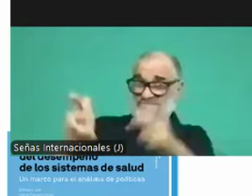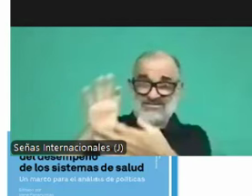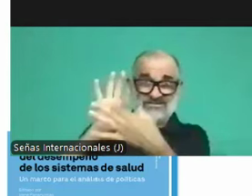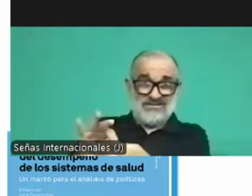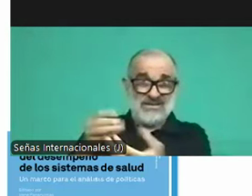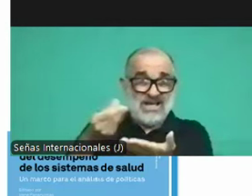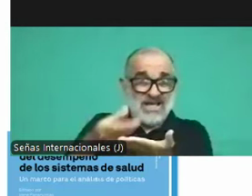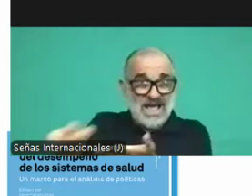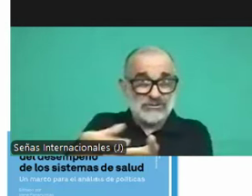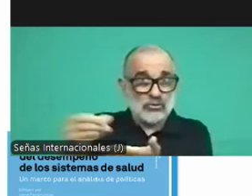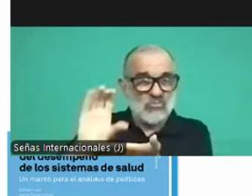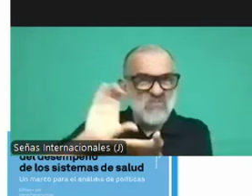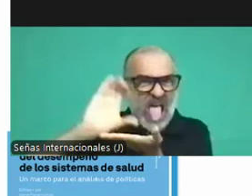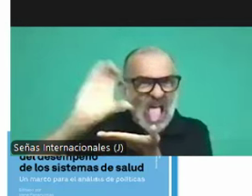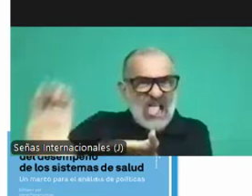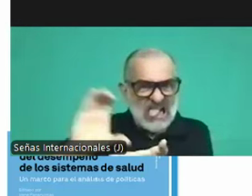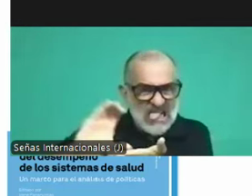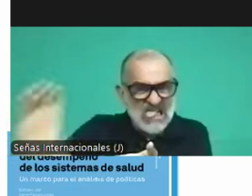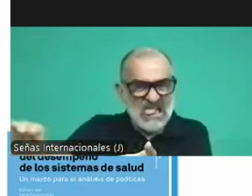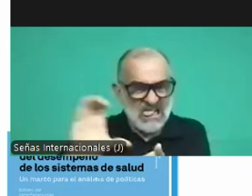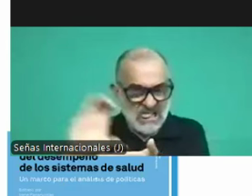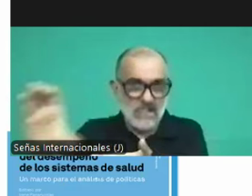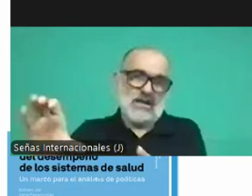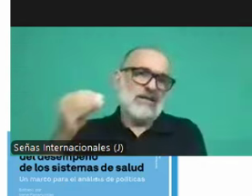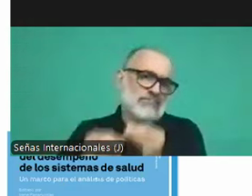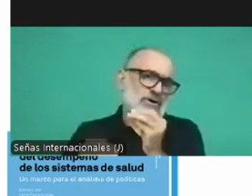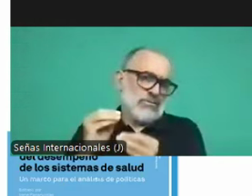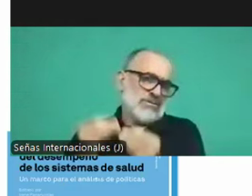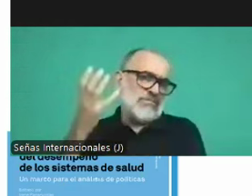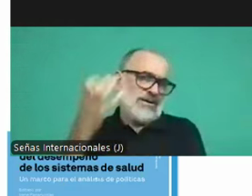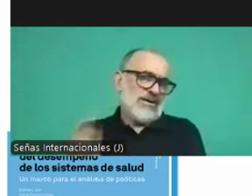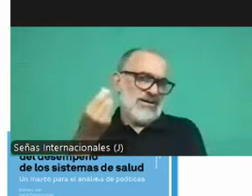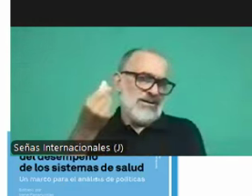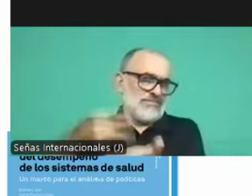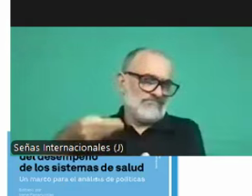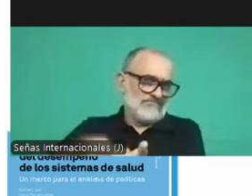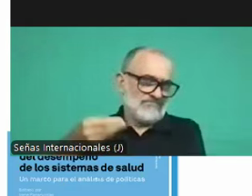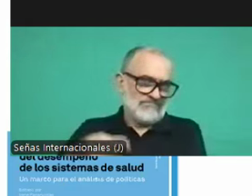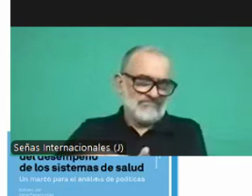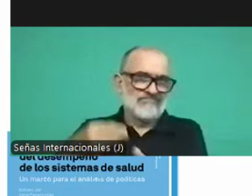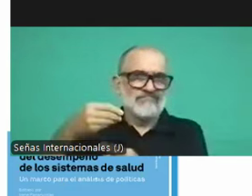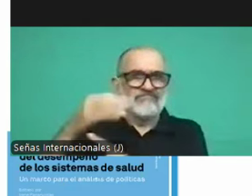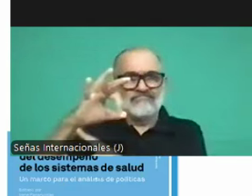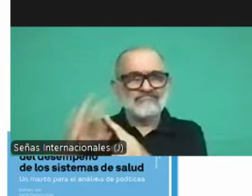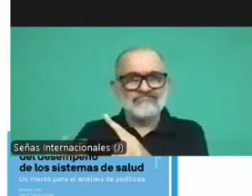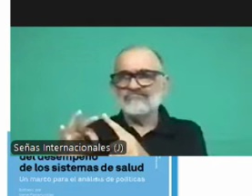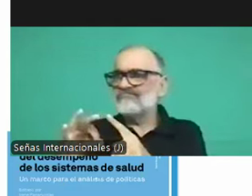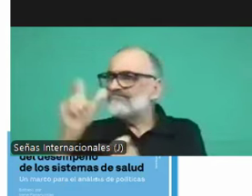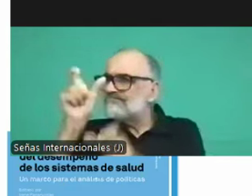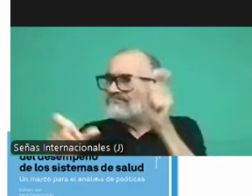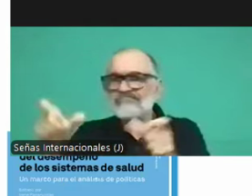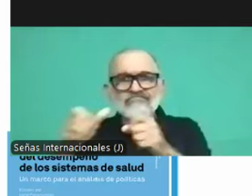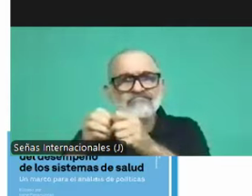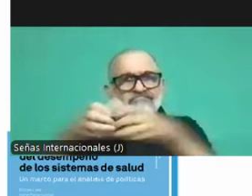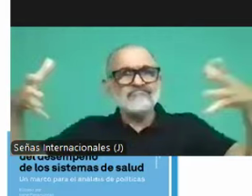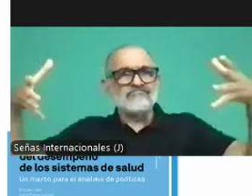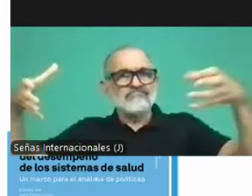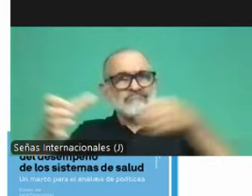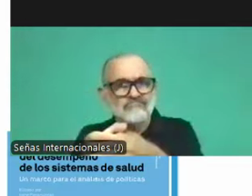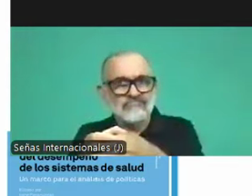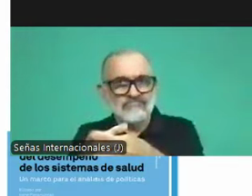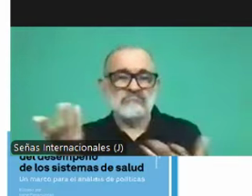dificultades financieras which y leads to financial empobrecimiento para la hardships and población. Y por impoverishment for the último, population. y But para mí lastly, muy importante, and to me is hay very